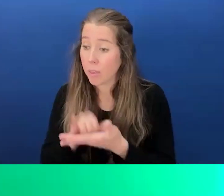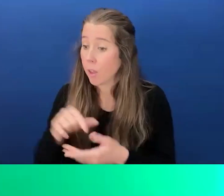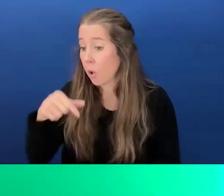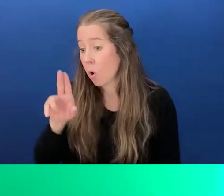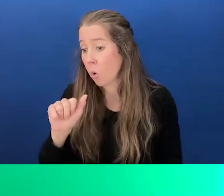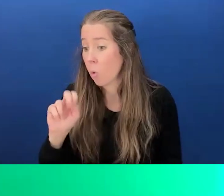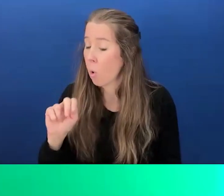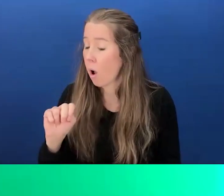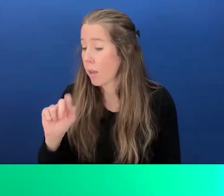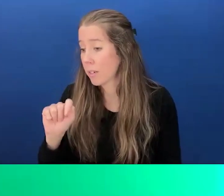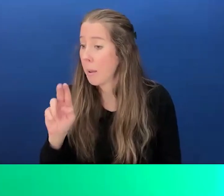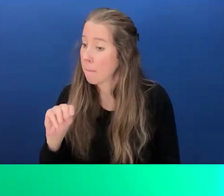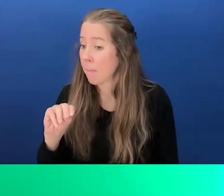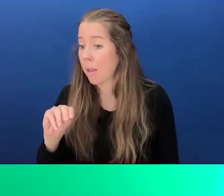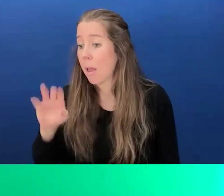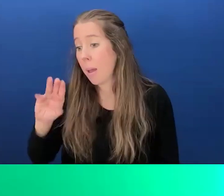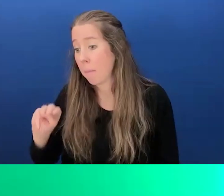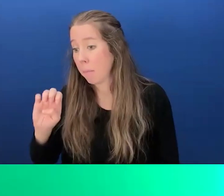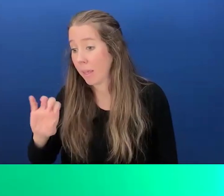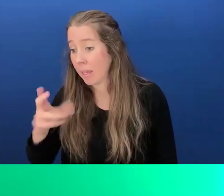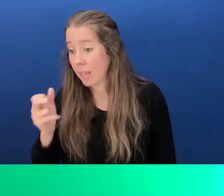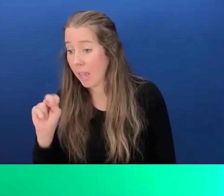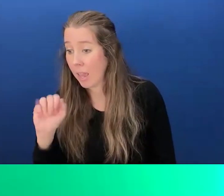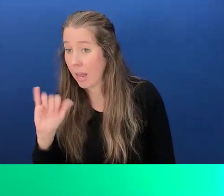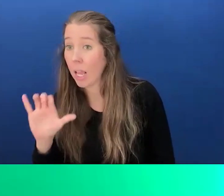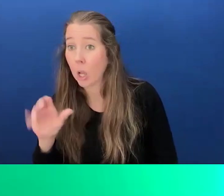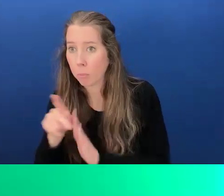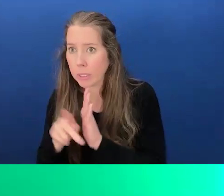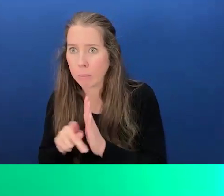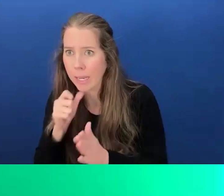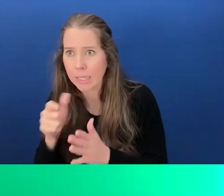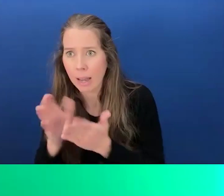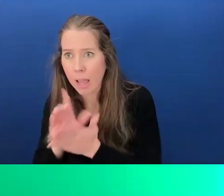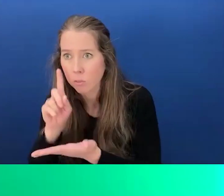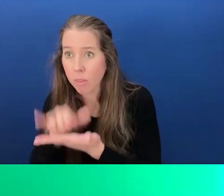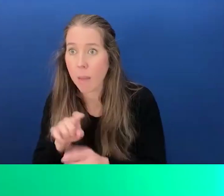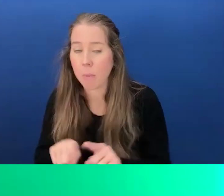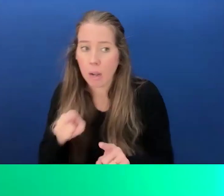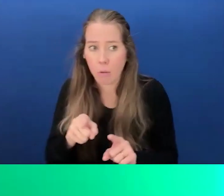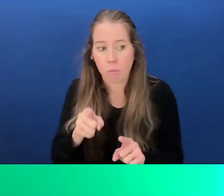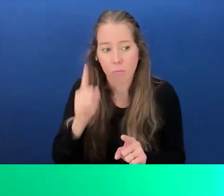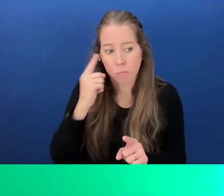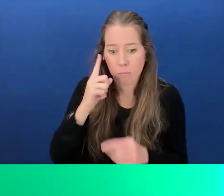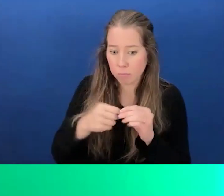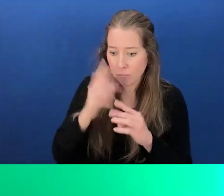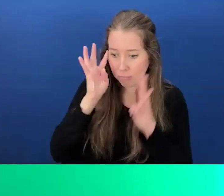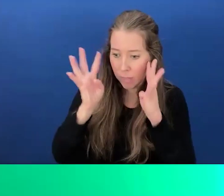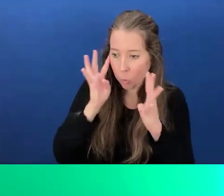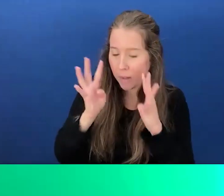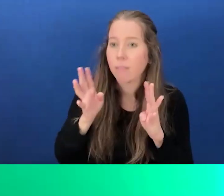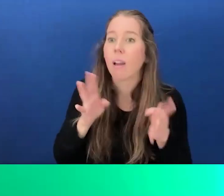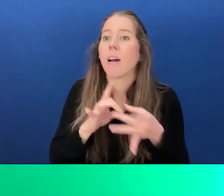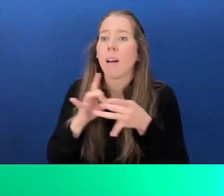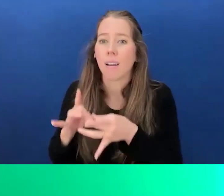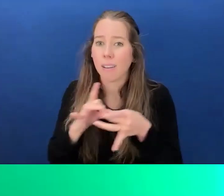mechanic principle. Nice. Which I didn't prompt at all. It just decided that since I was looking for creativity and brought this up, it then made a connection I